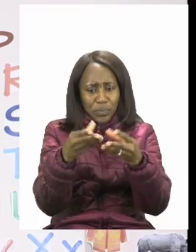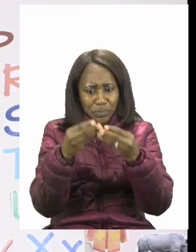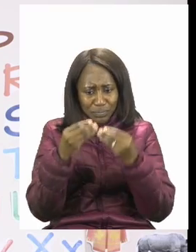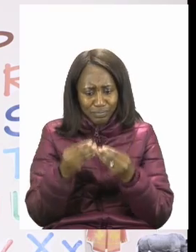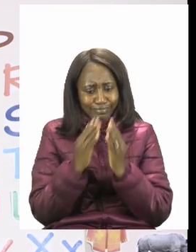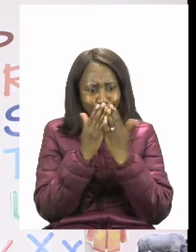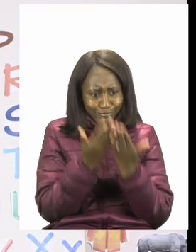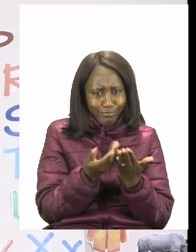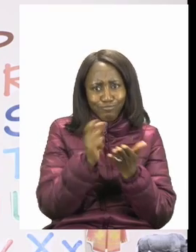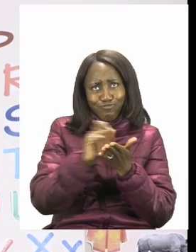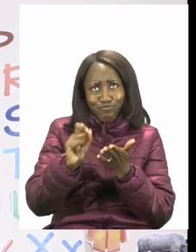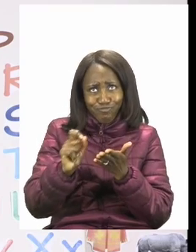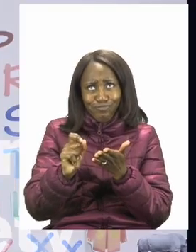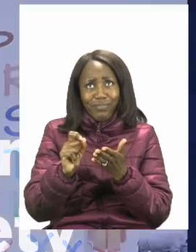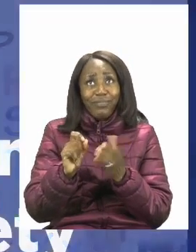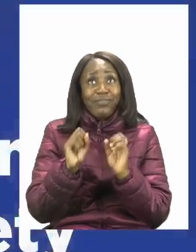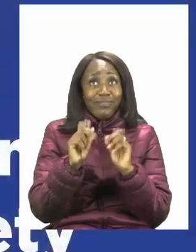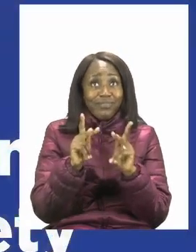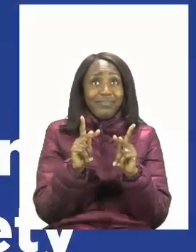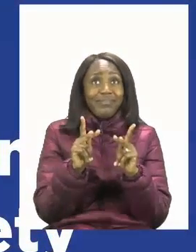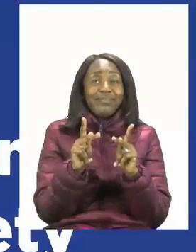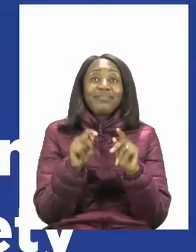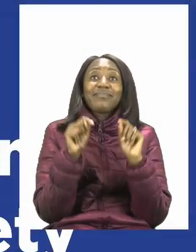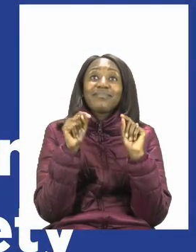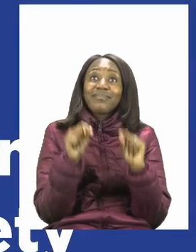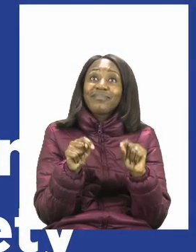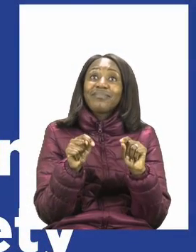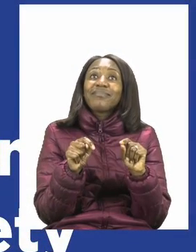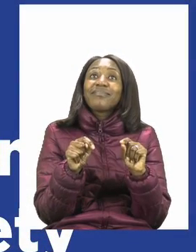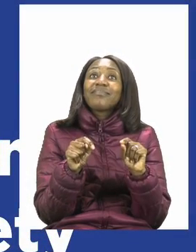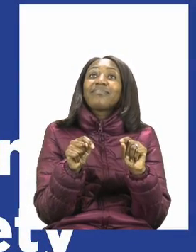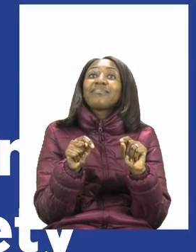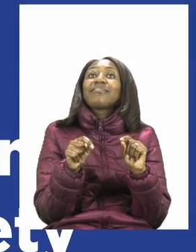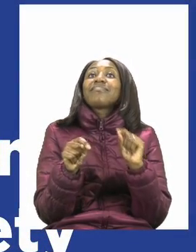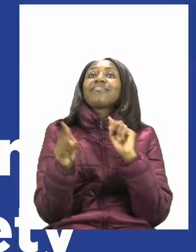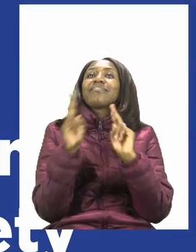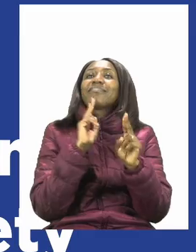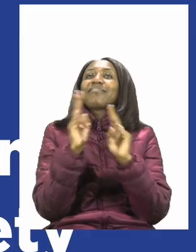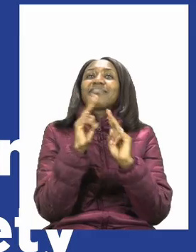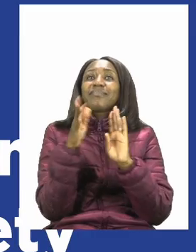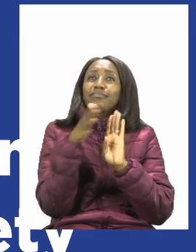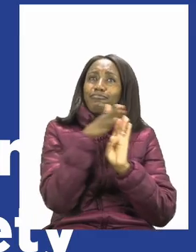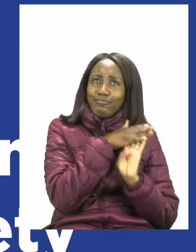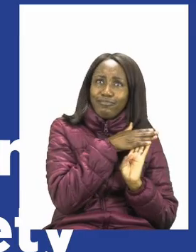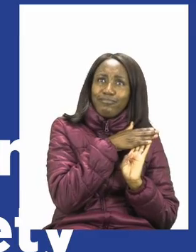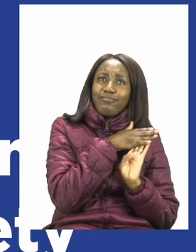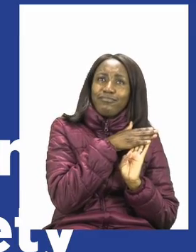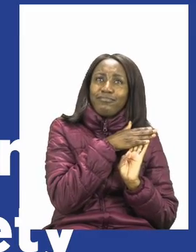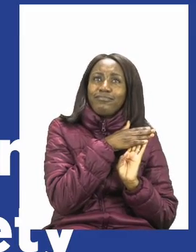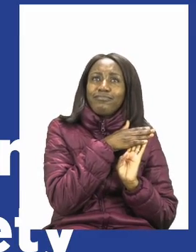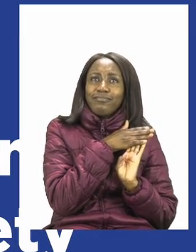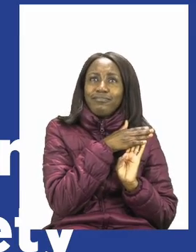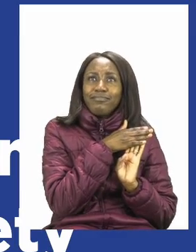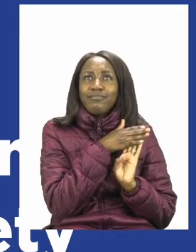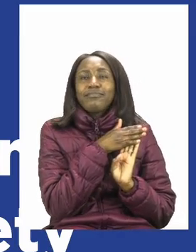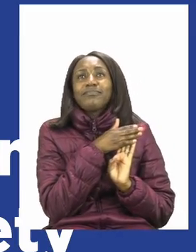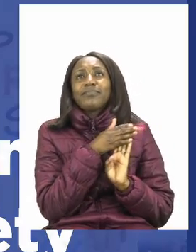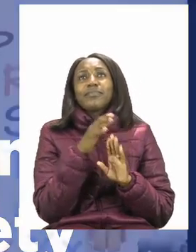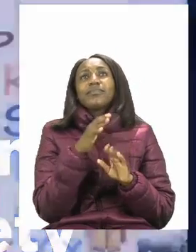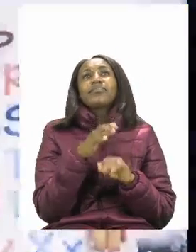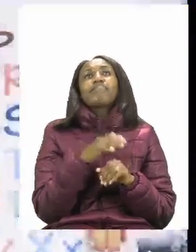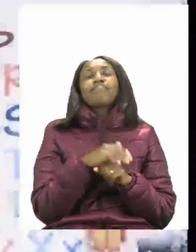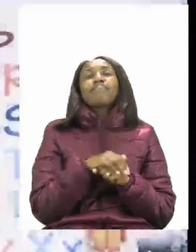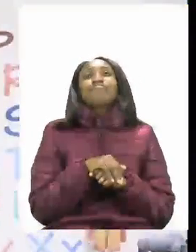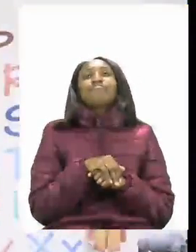touch anything else. For today's lesson, we will be doing safety and